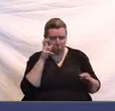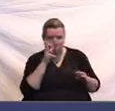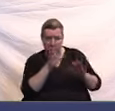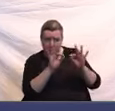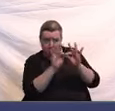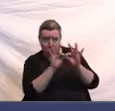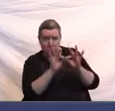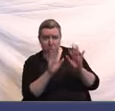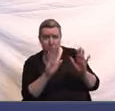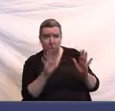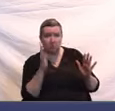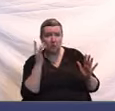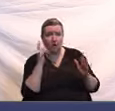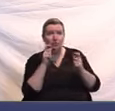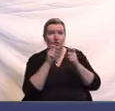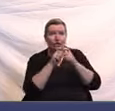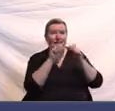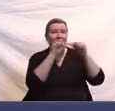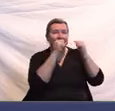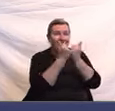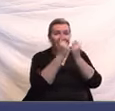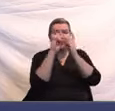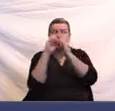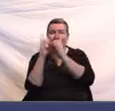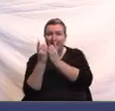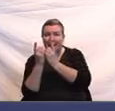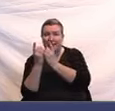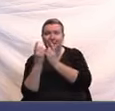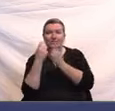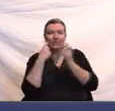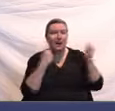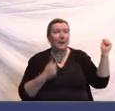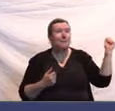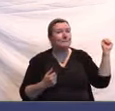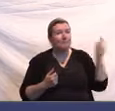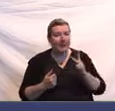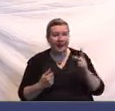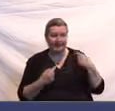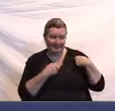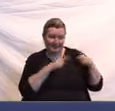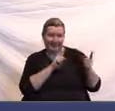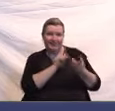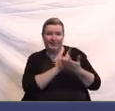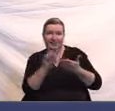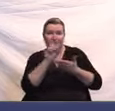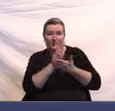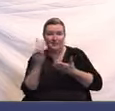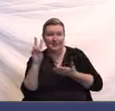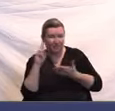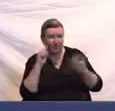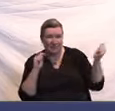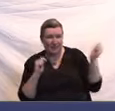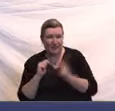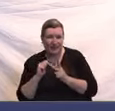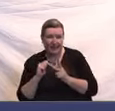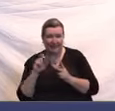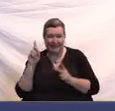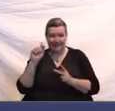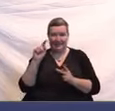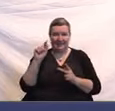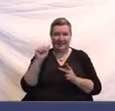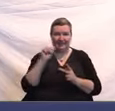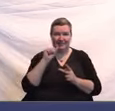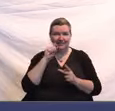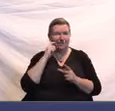certain agencies and departments only got back in person over the past number of weeks, the data really is a starting